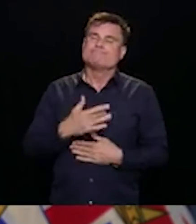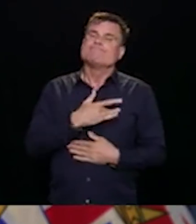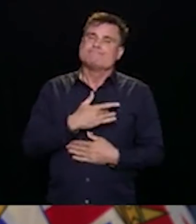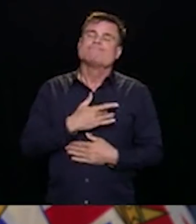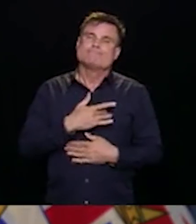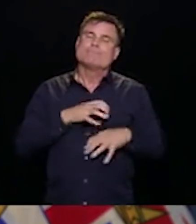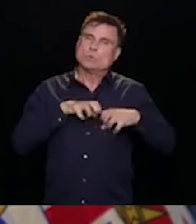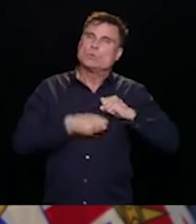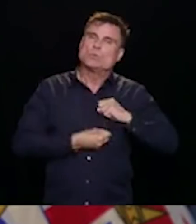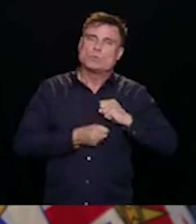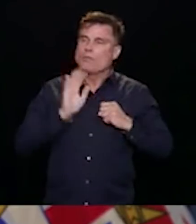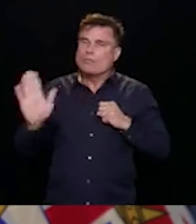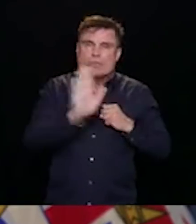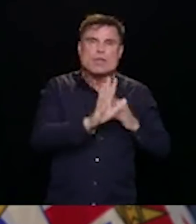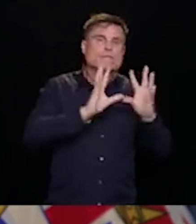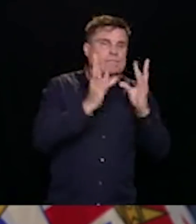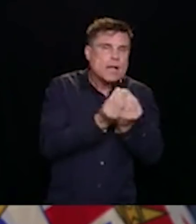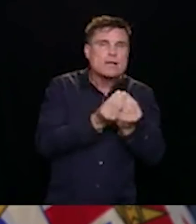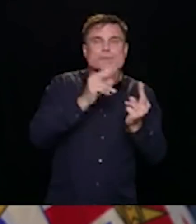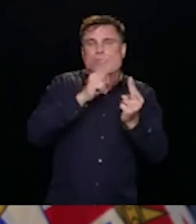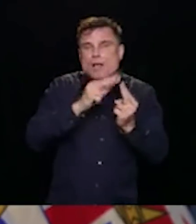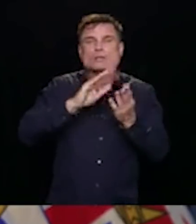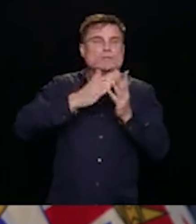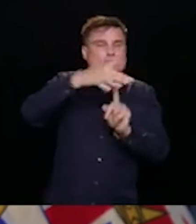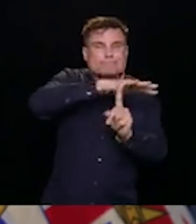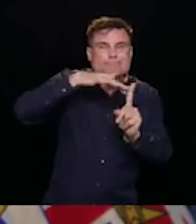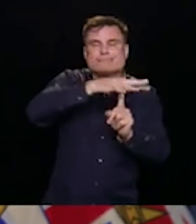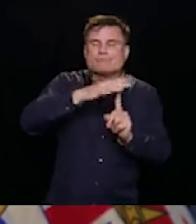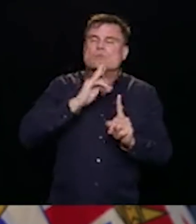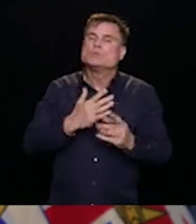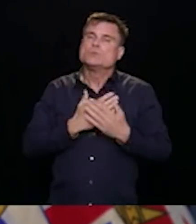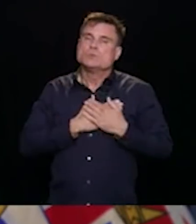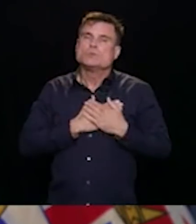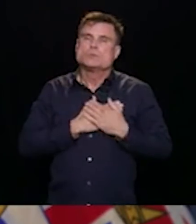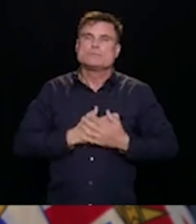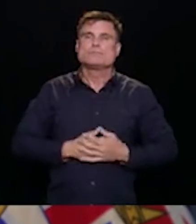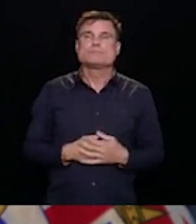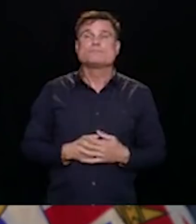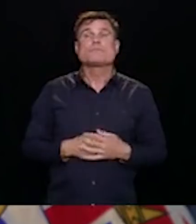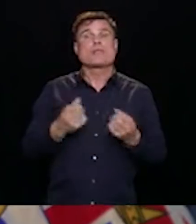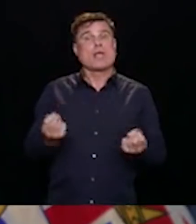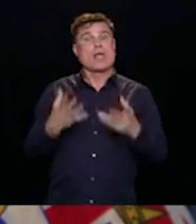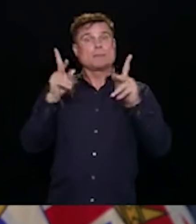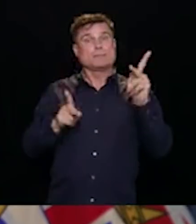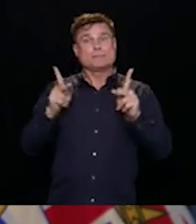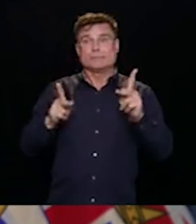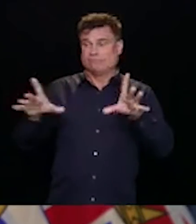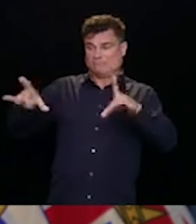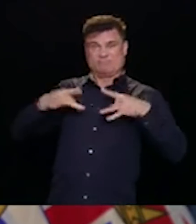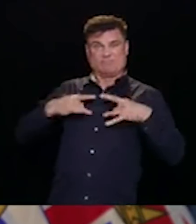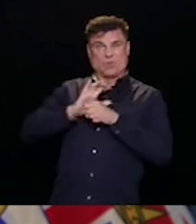We have 2,517 people who are now fully recovered from COVID-19. So of the new cases